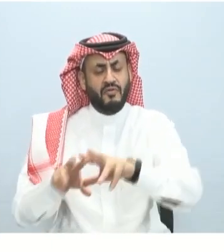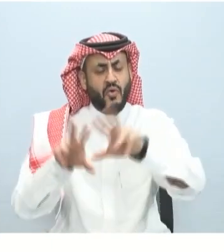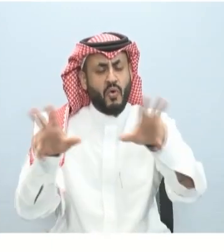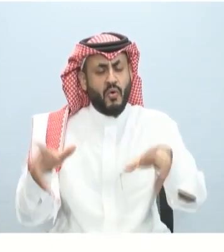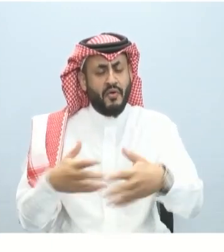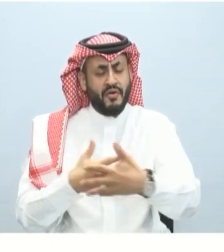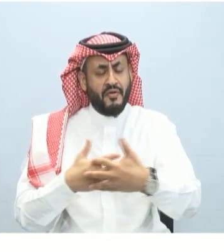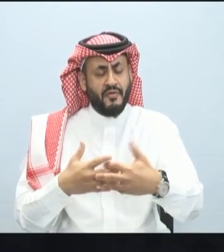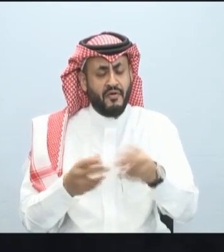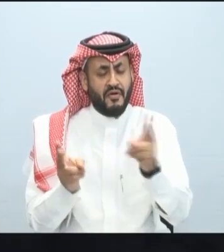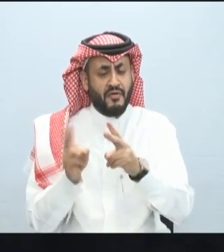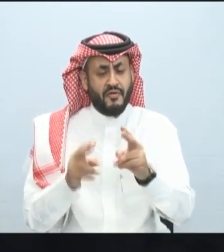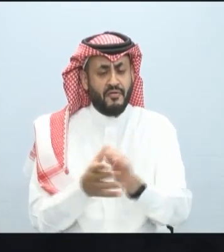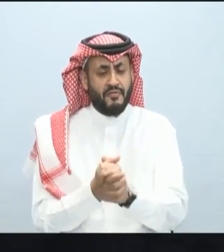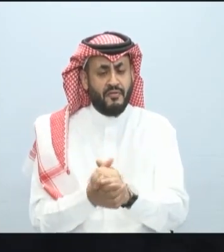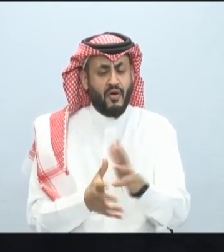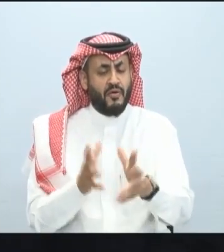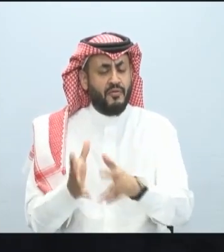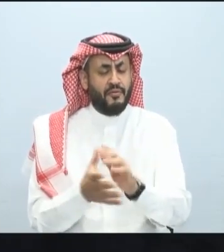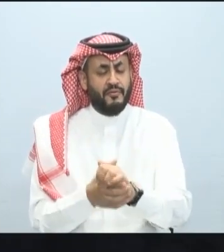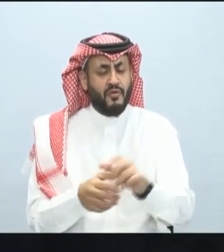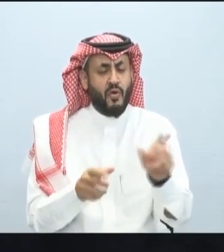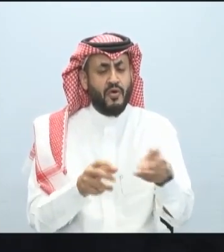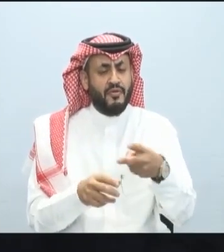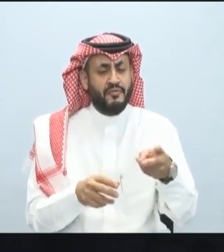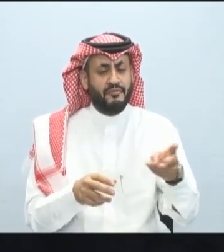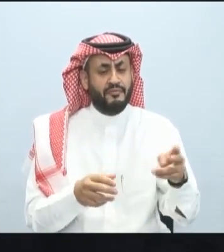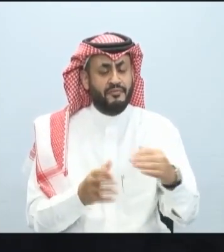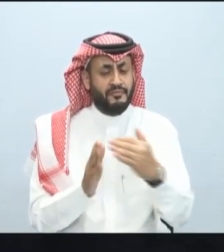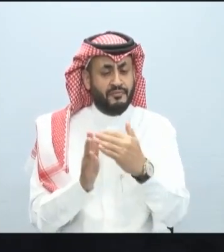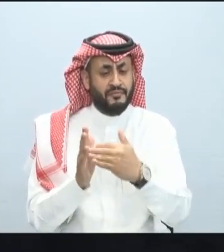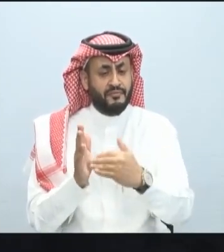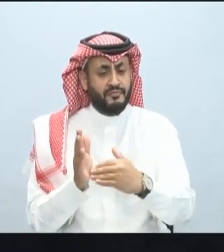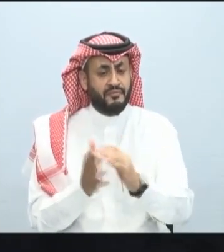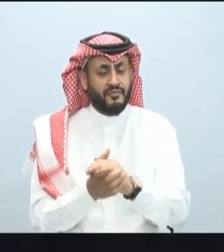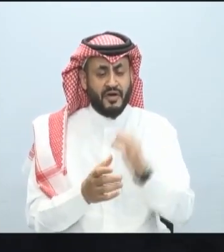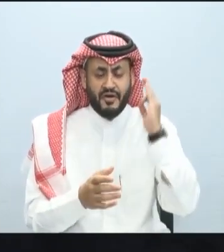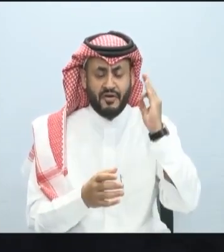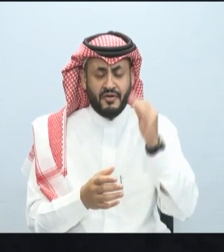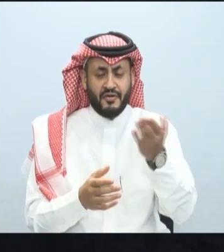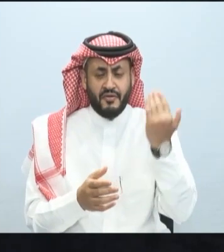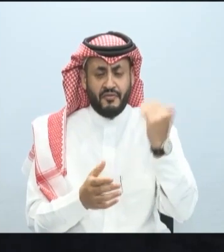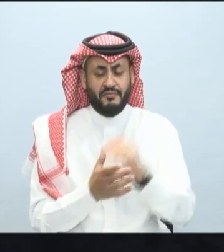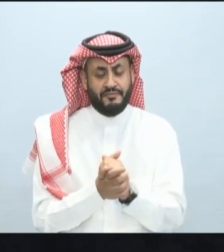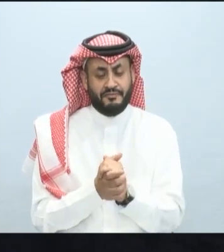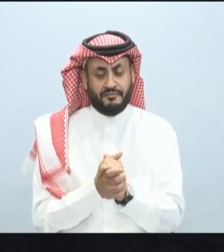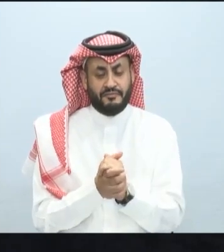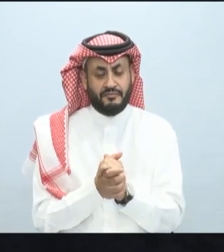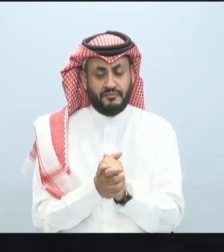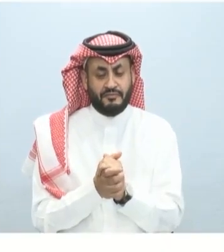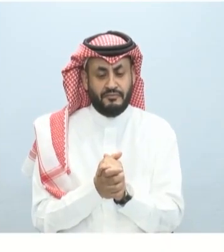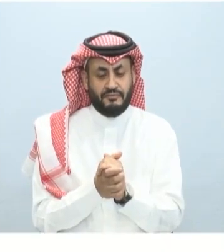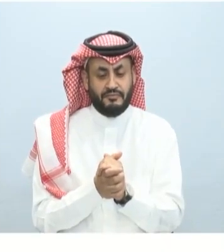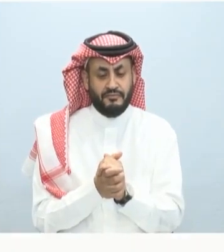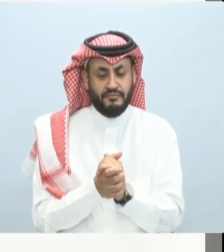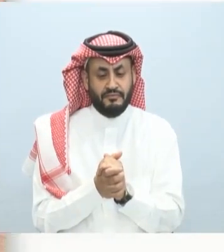we discussed, talking about all the different types or genres that we listened to in the last lesson. Now,